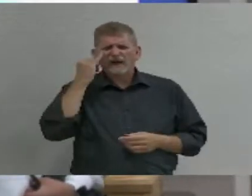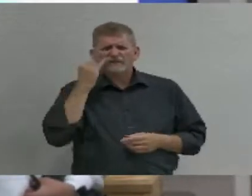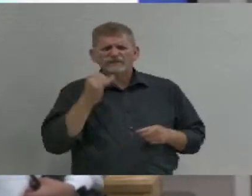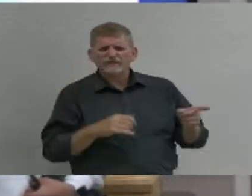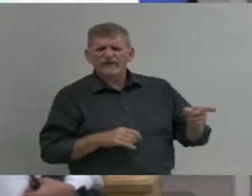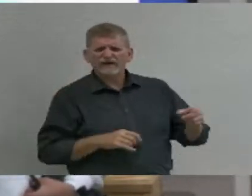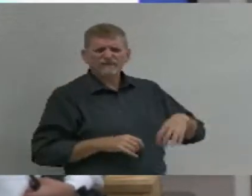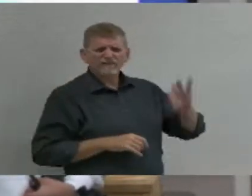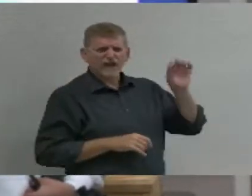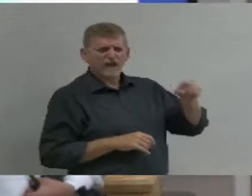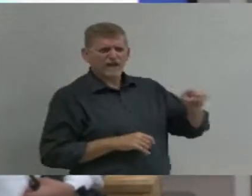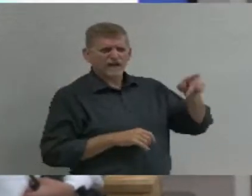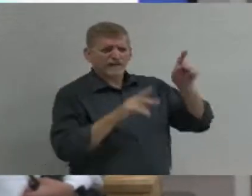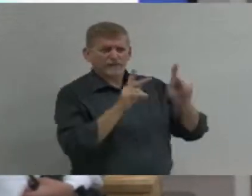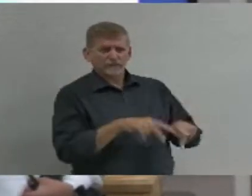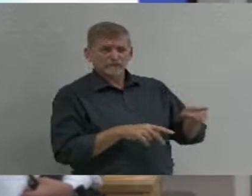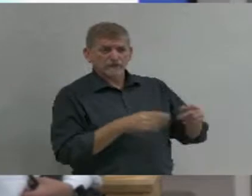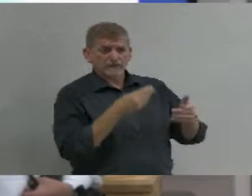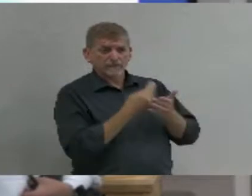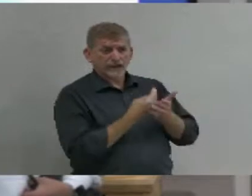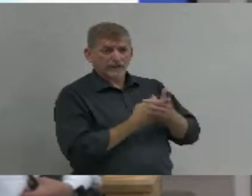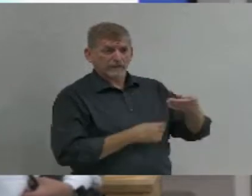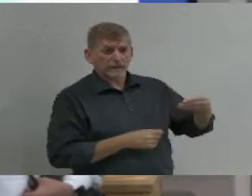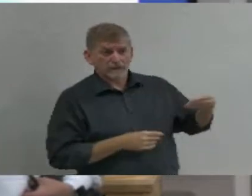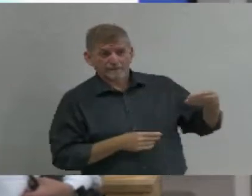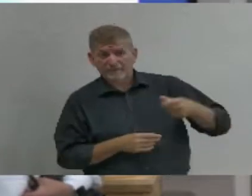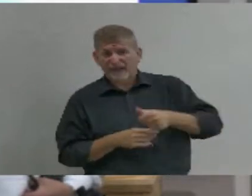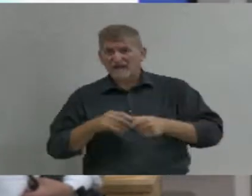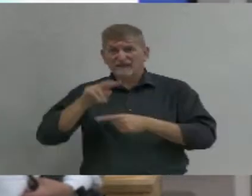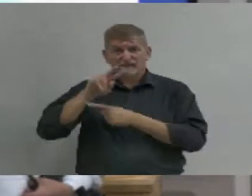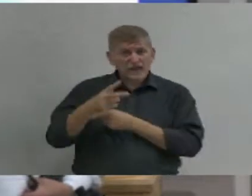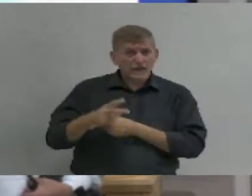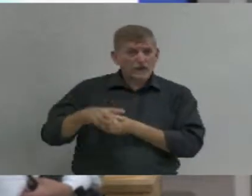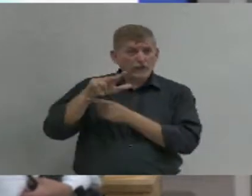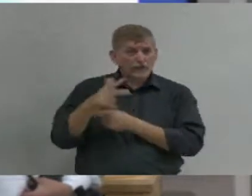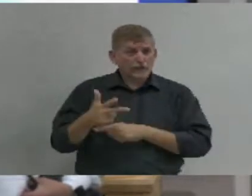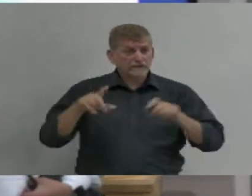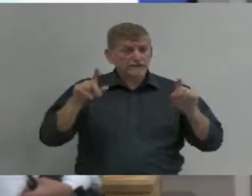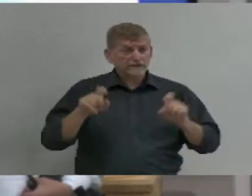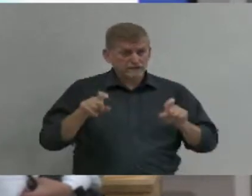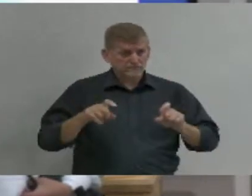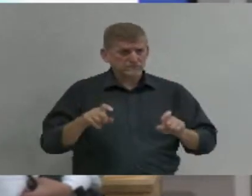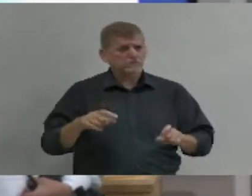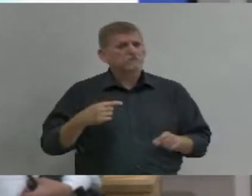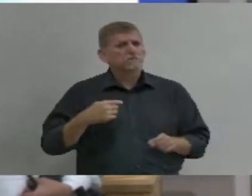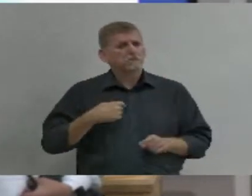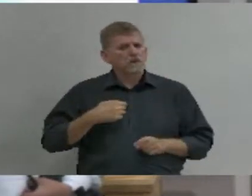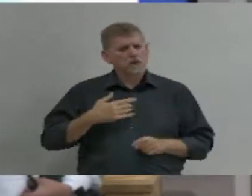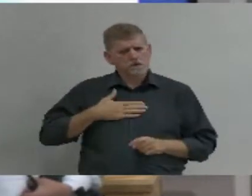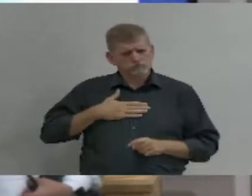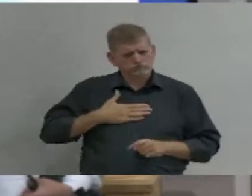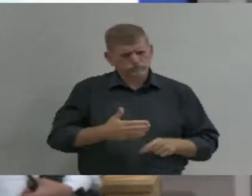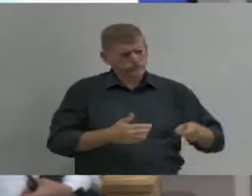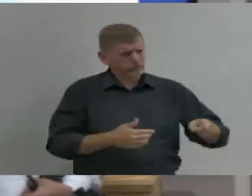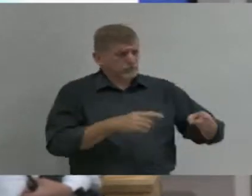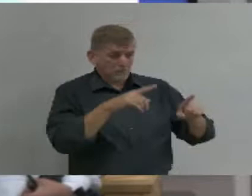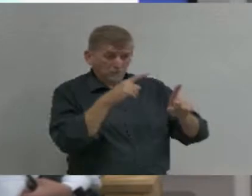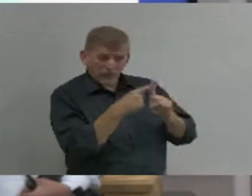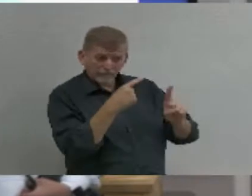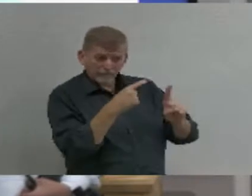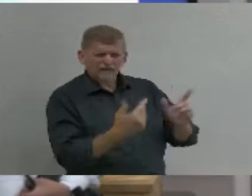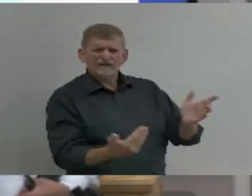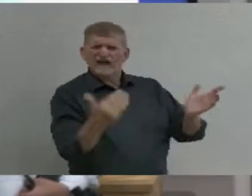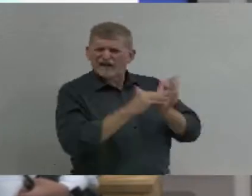that second and third test, and I'm willing to put my money where my mouth is and be the grantor of that particular study, would